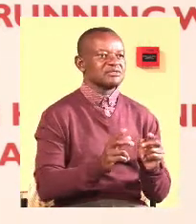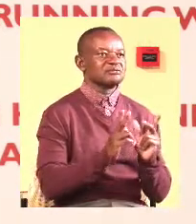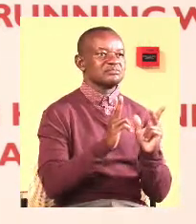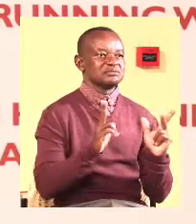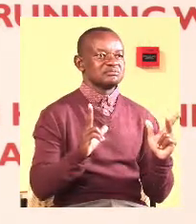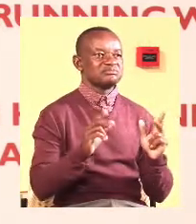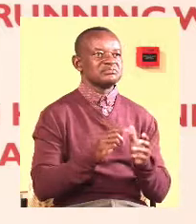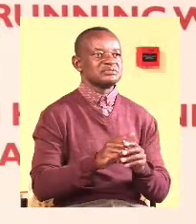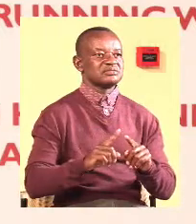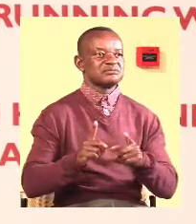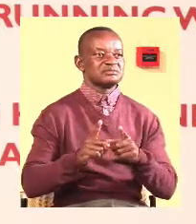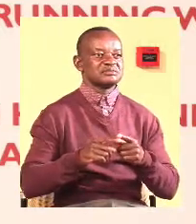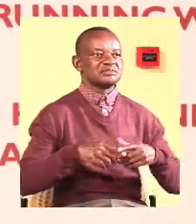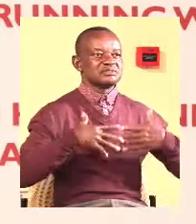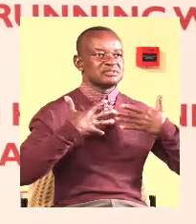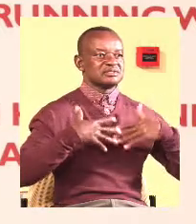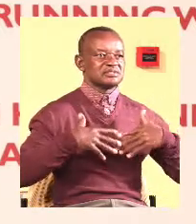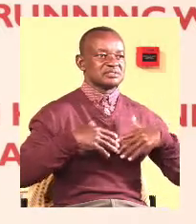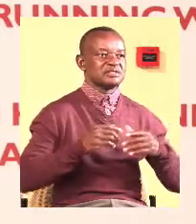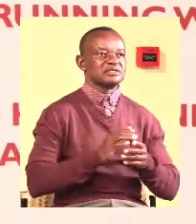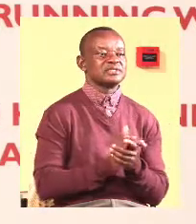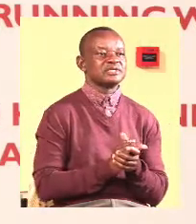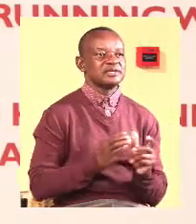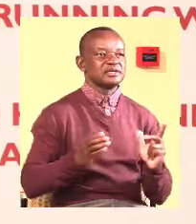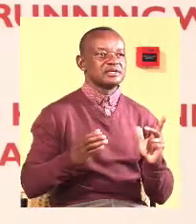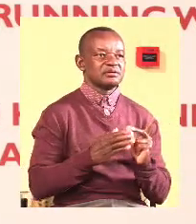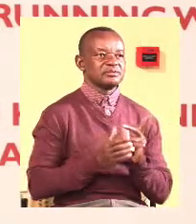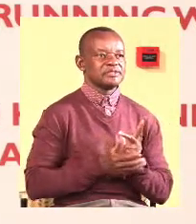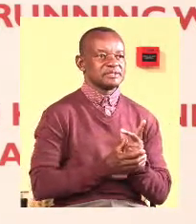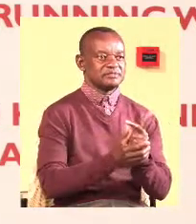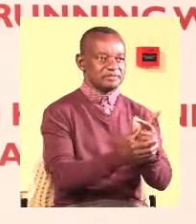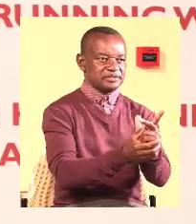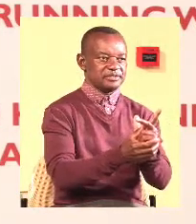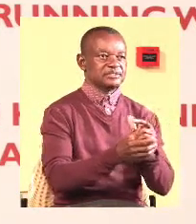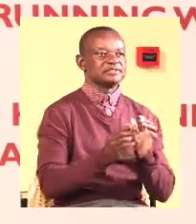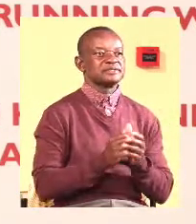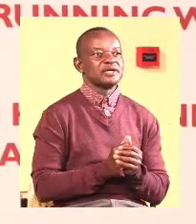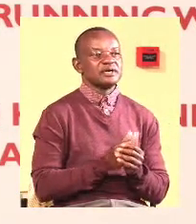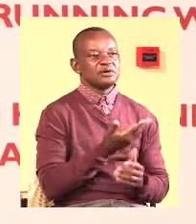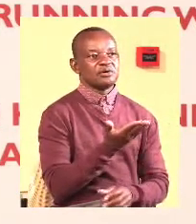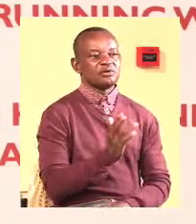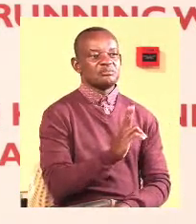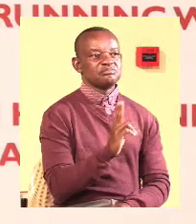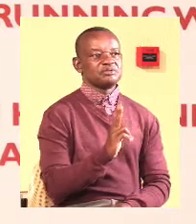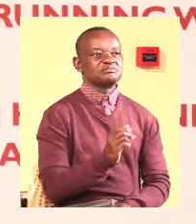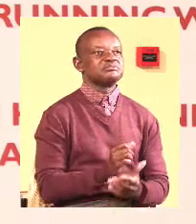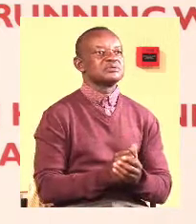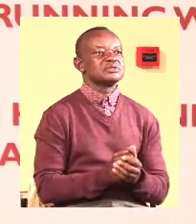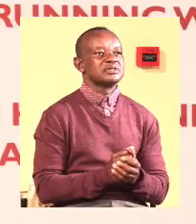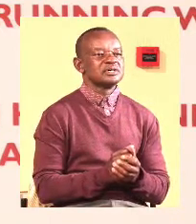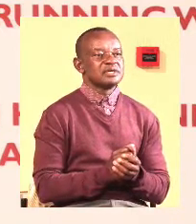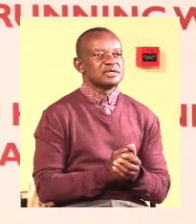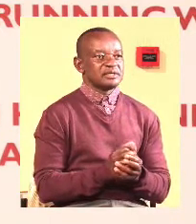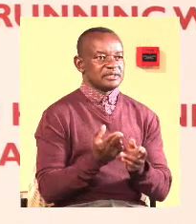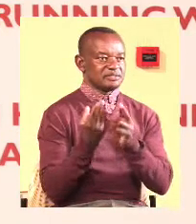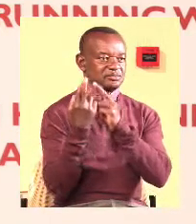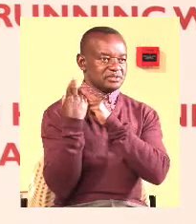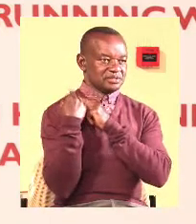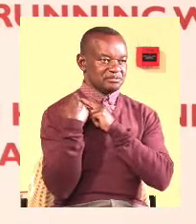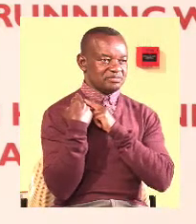leaders. Everyone should be on board to further spread the information on